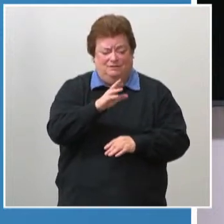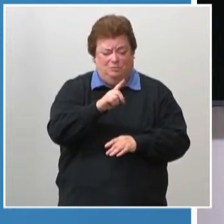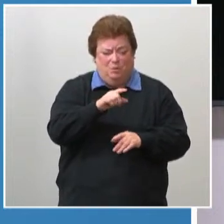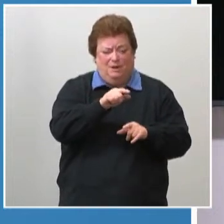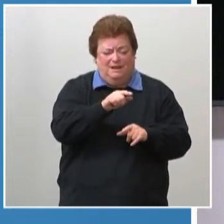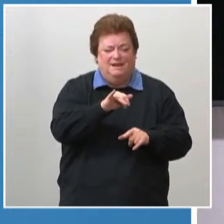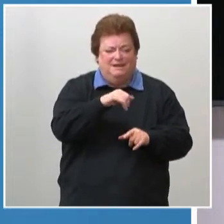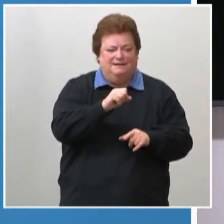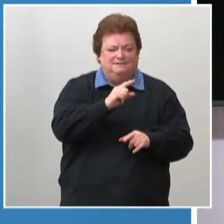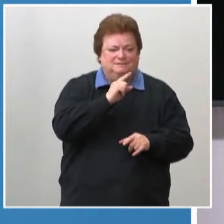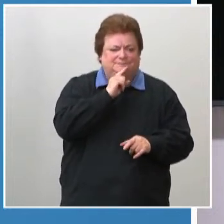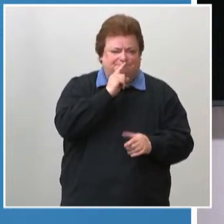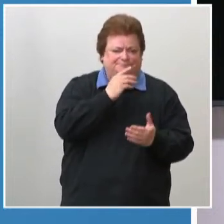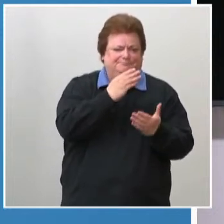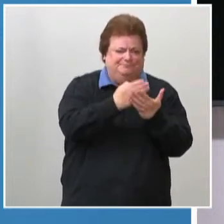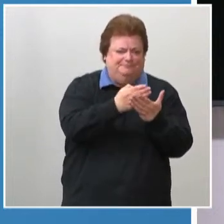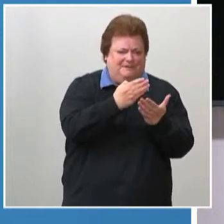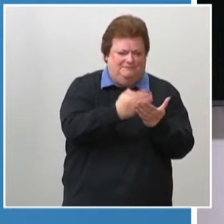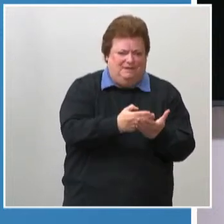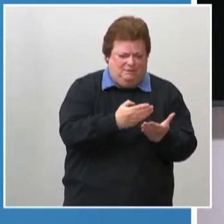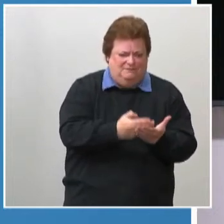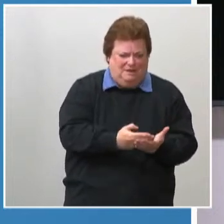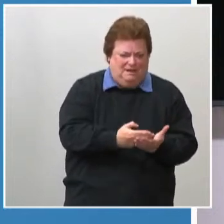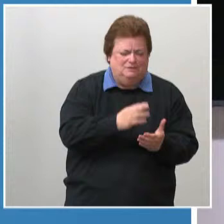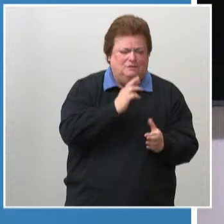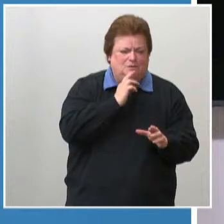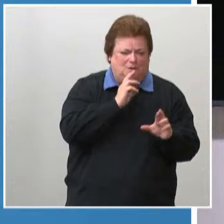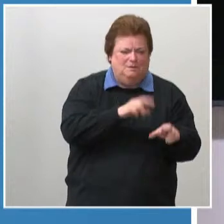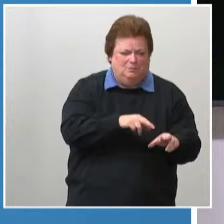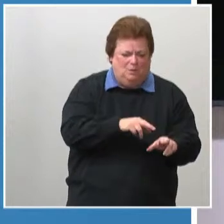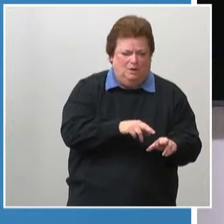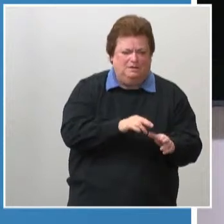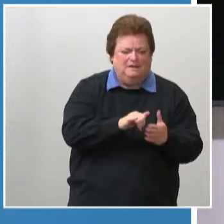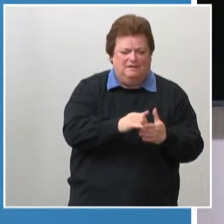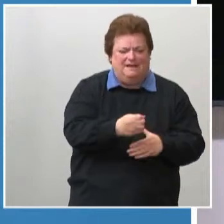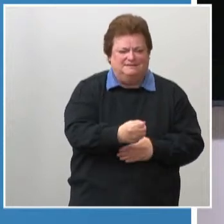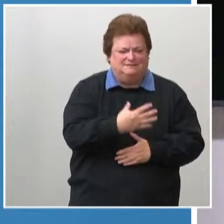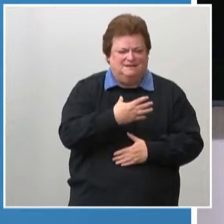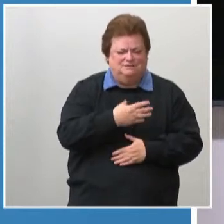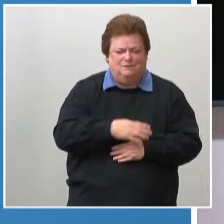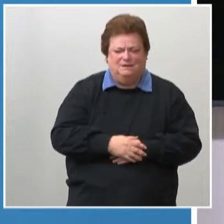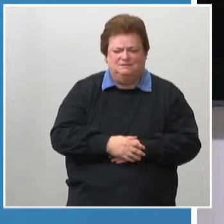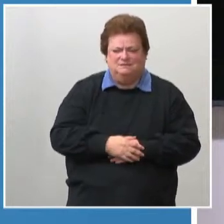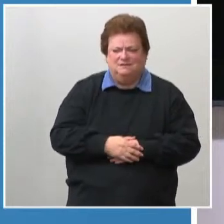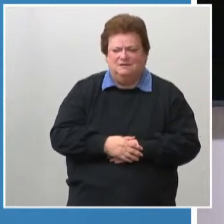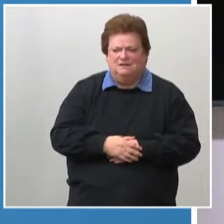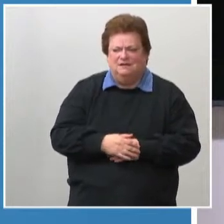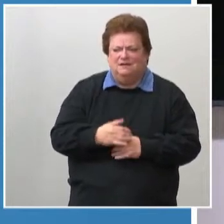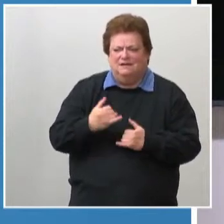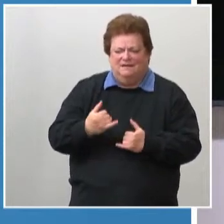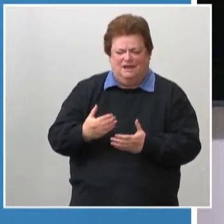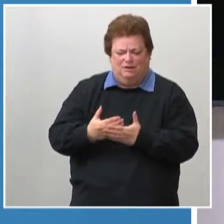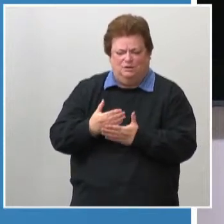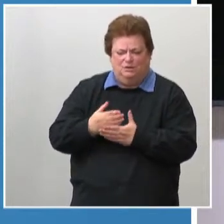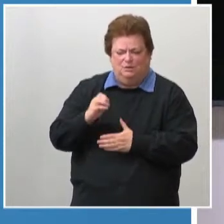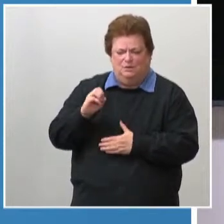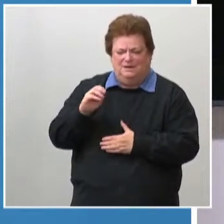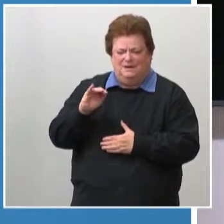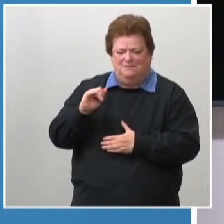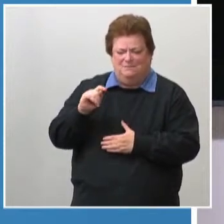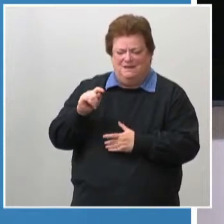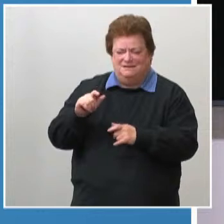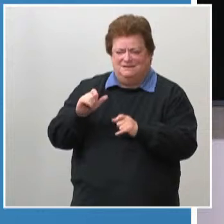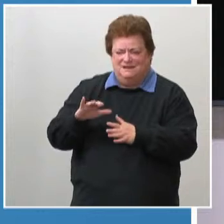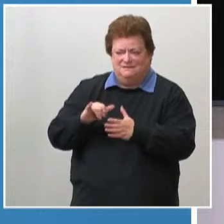actual verified report that's sent to us. The new eMed tests that are going to be